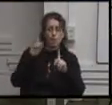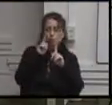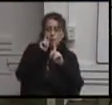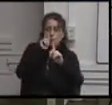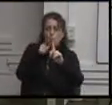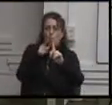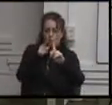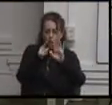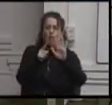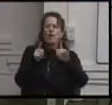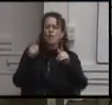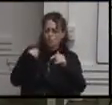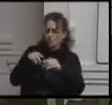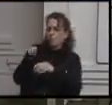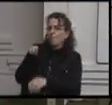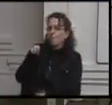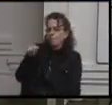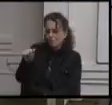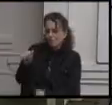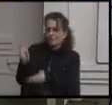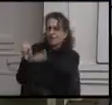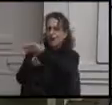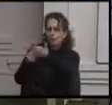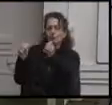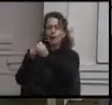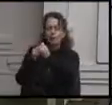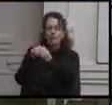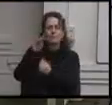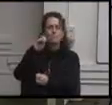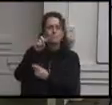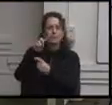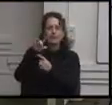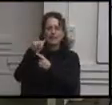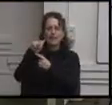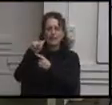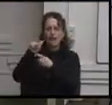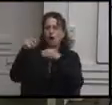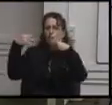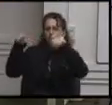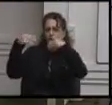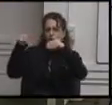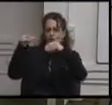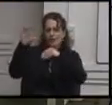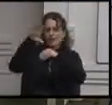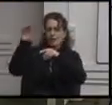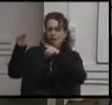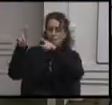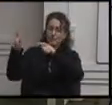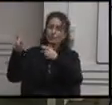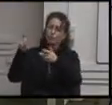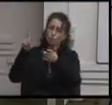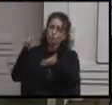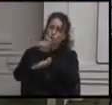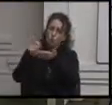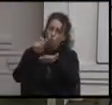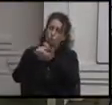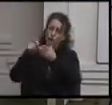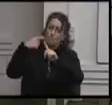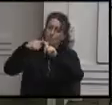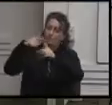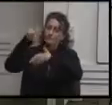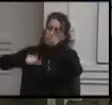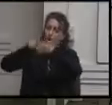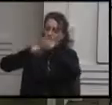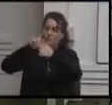a media marketing company to write good things about Brattleboro. And yeah, it's it's funny. I don't know how